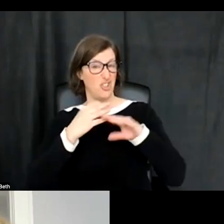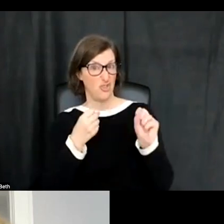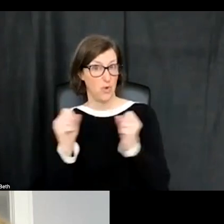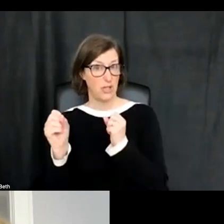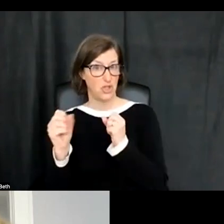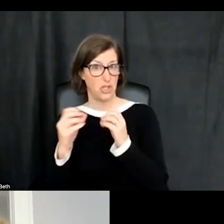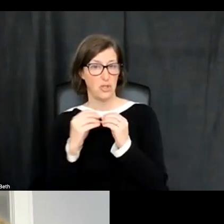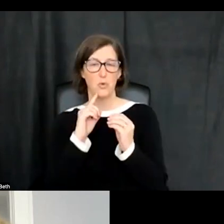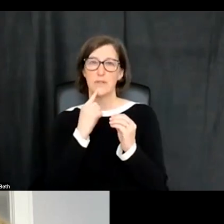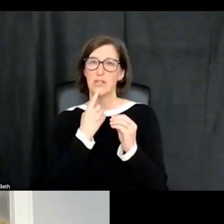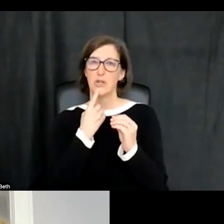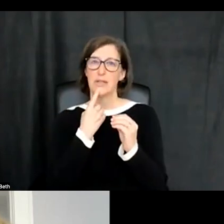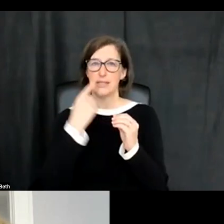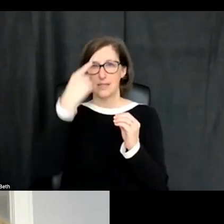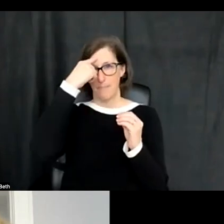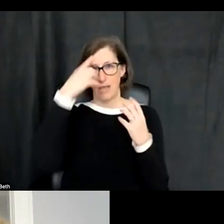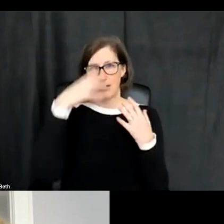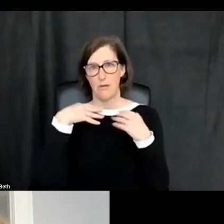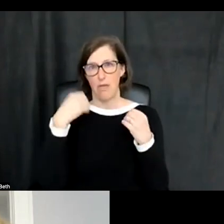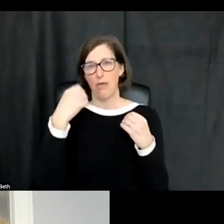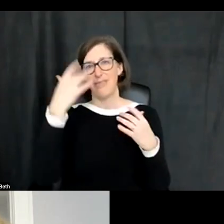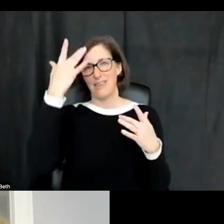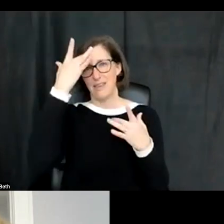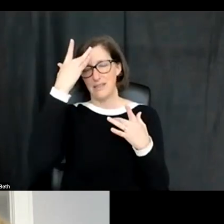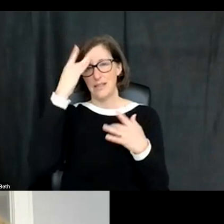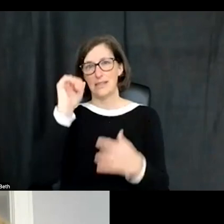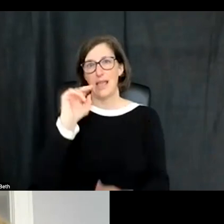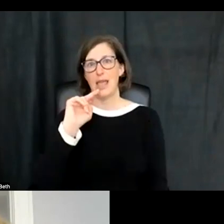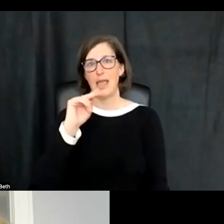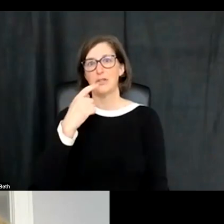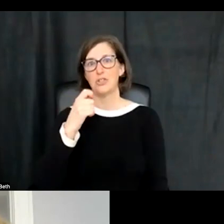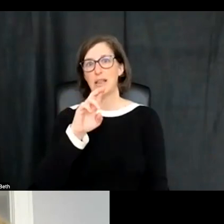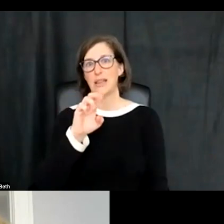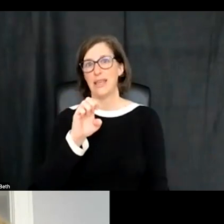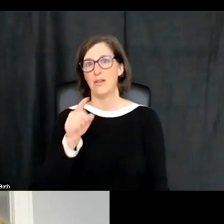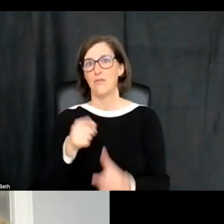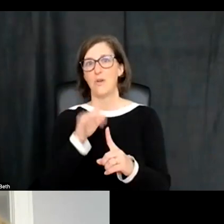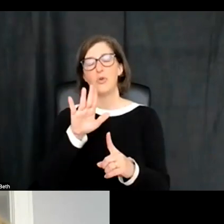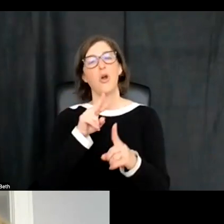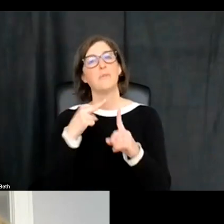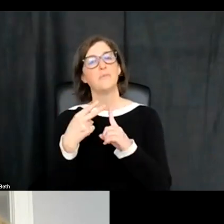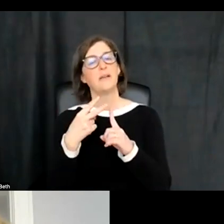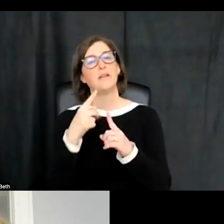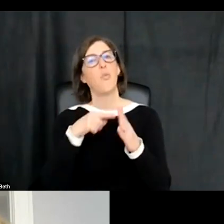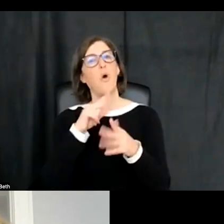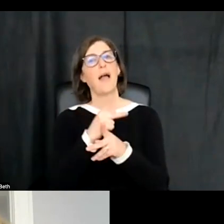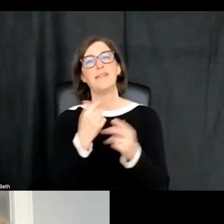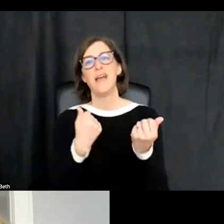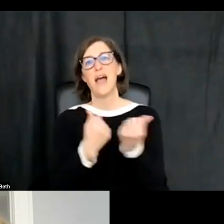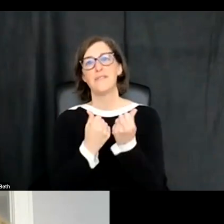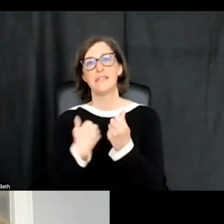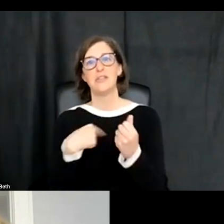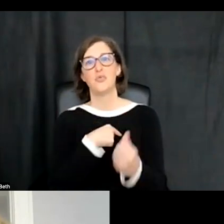more severe psychiatric conditions. Angeline, from your perspective, what kind of advocacy do we need